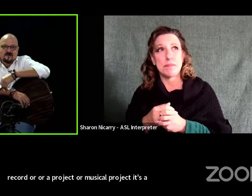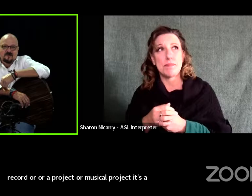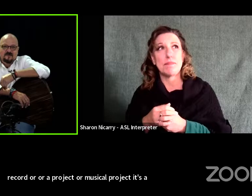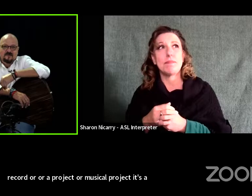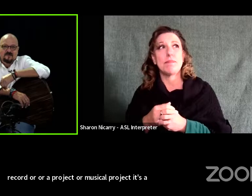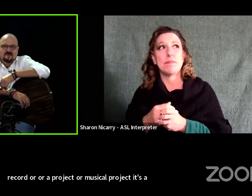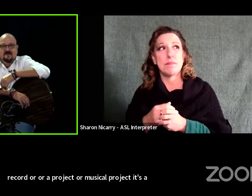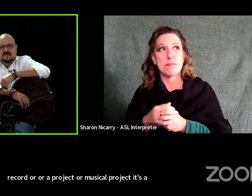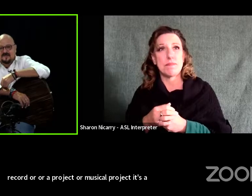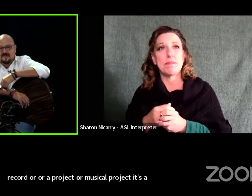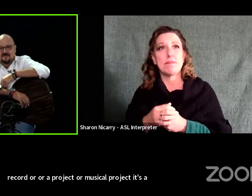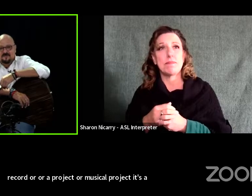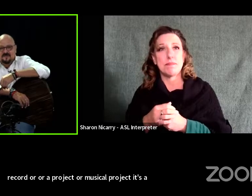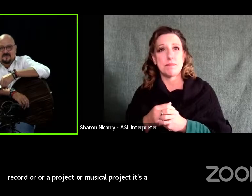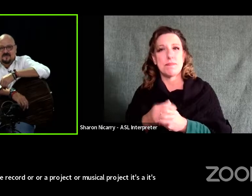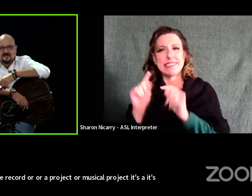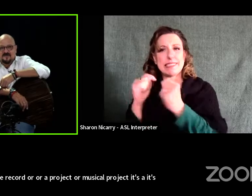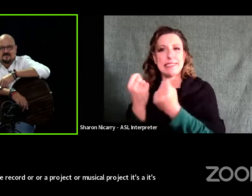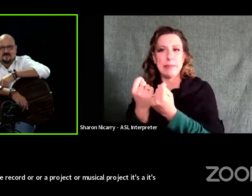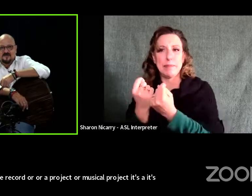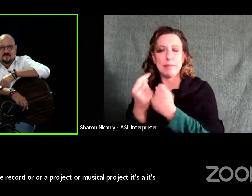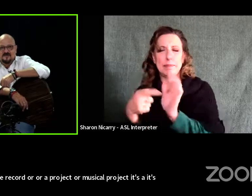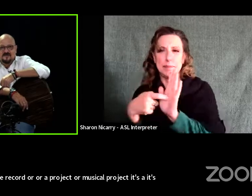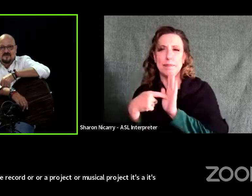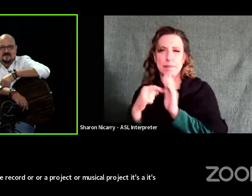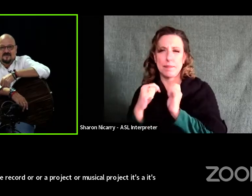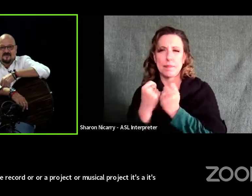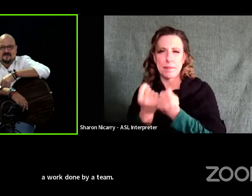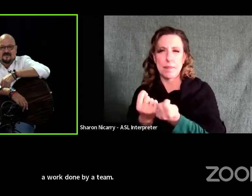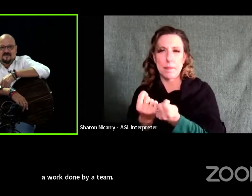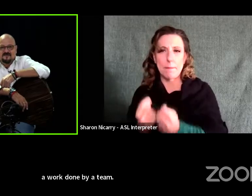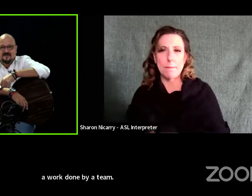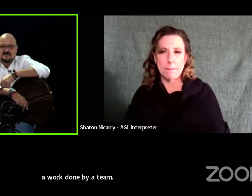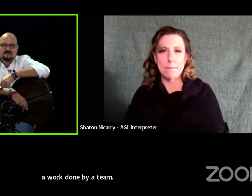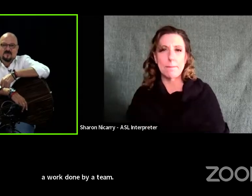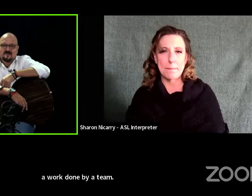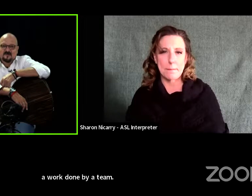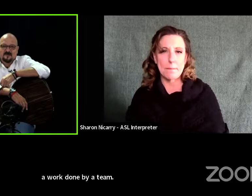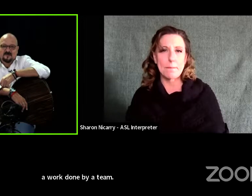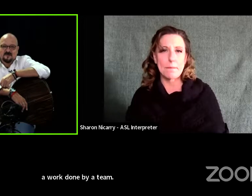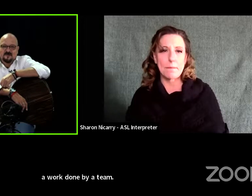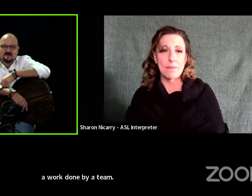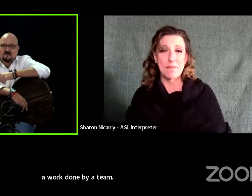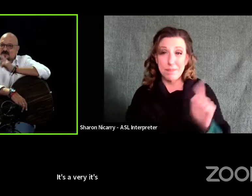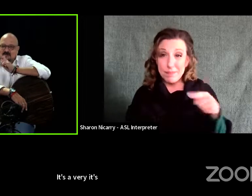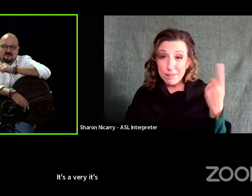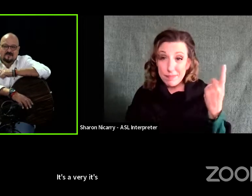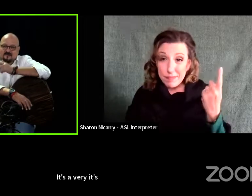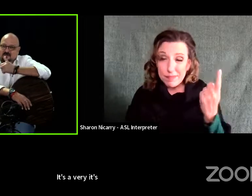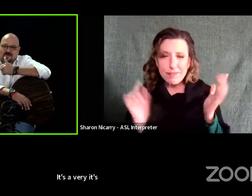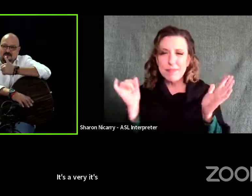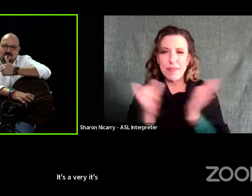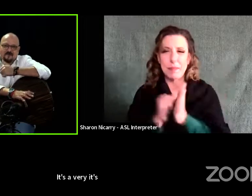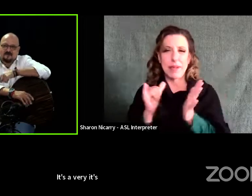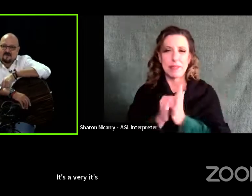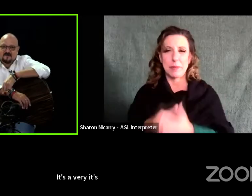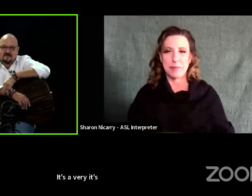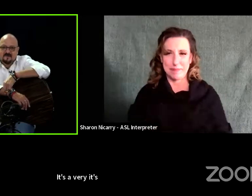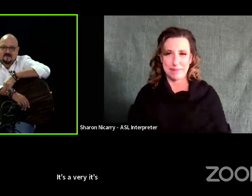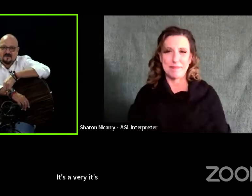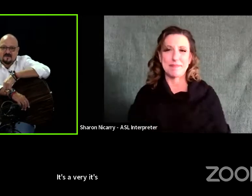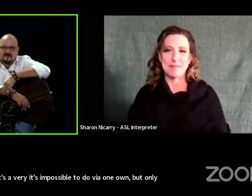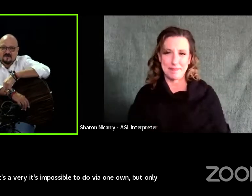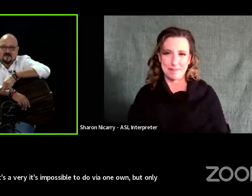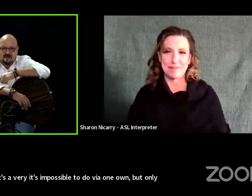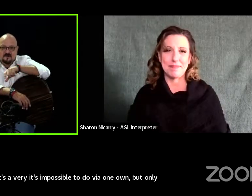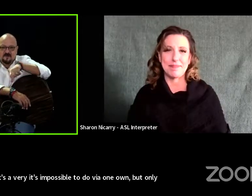It's a work done by a team. It's very it's impossible to do by one own, but only one person.